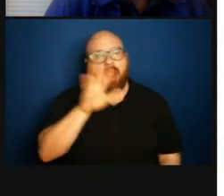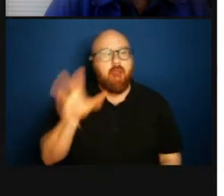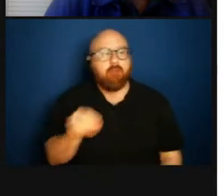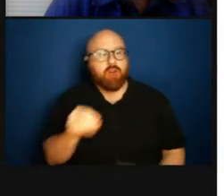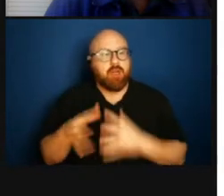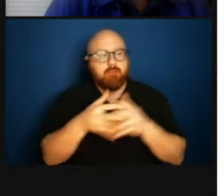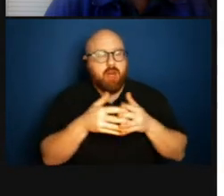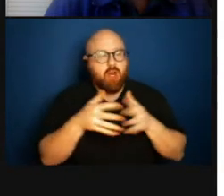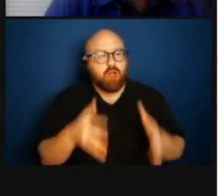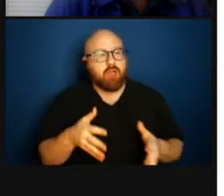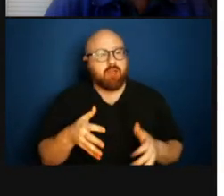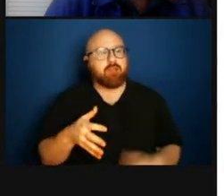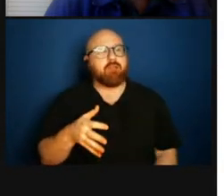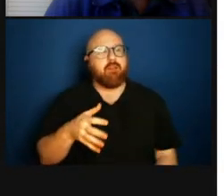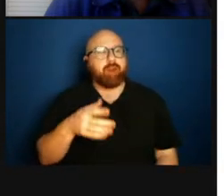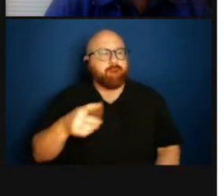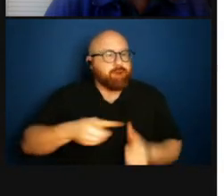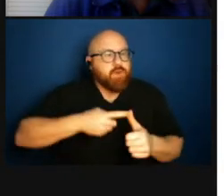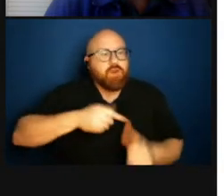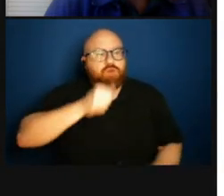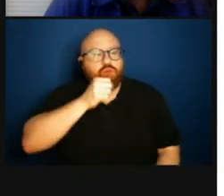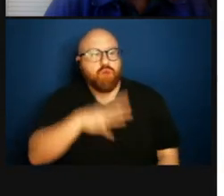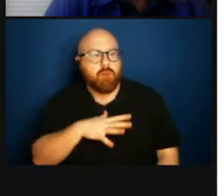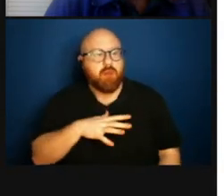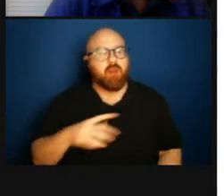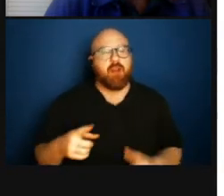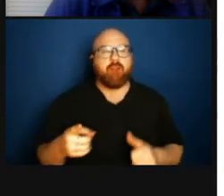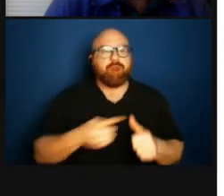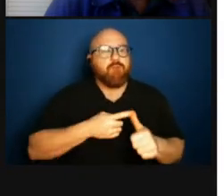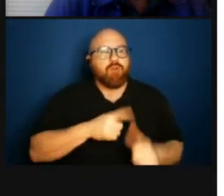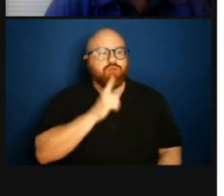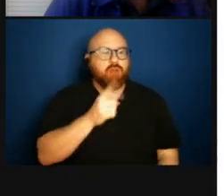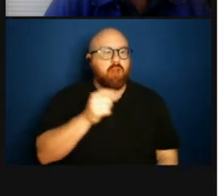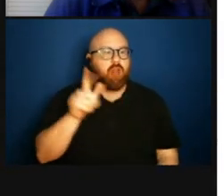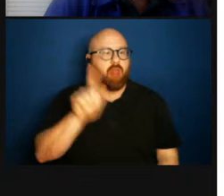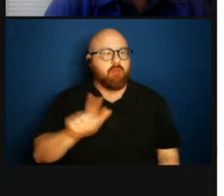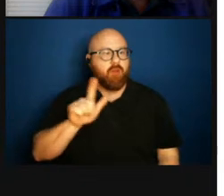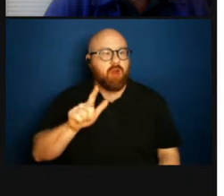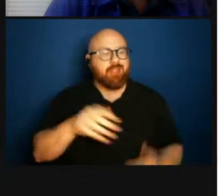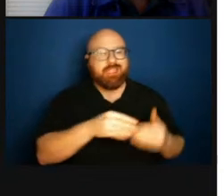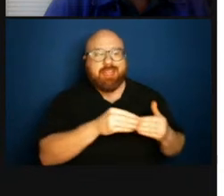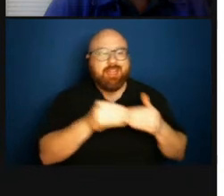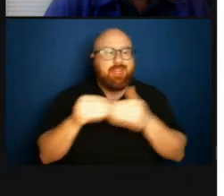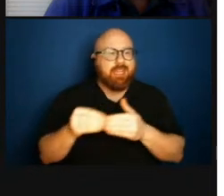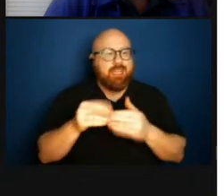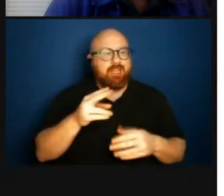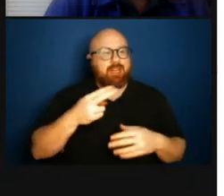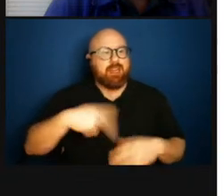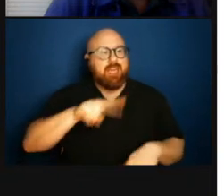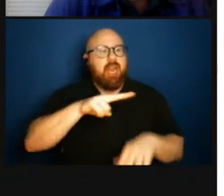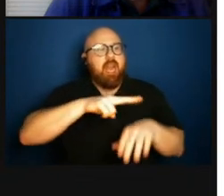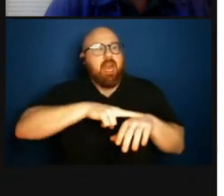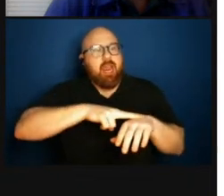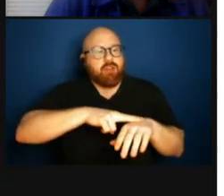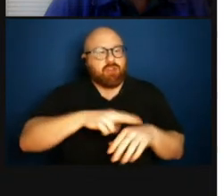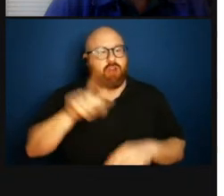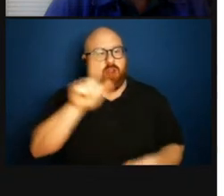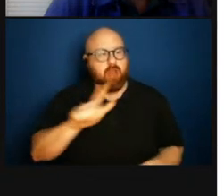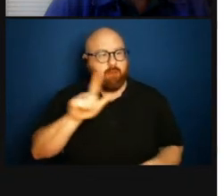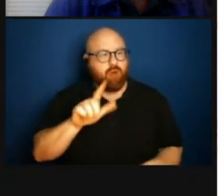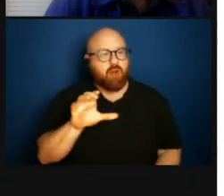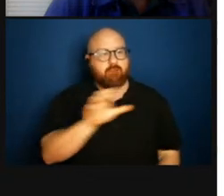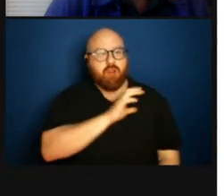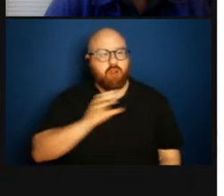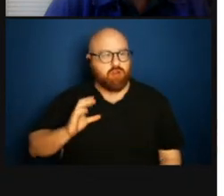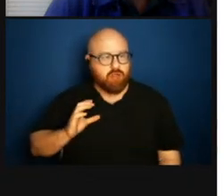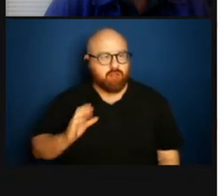first real librarian to lead the National Library of Congress. So the Pratt has plenty to talk about in its own